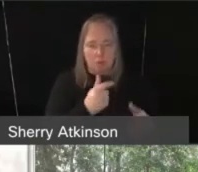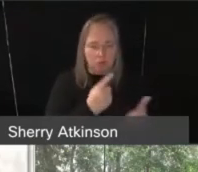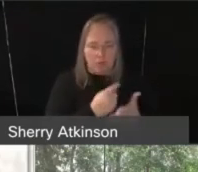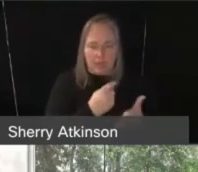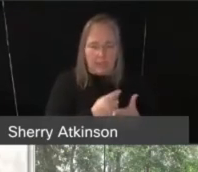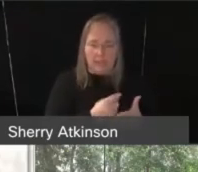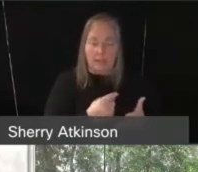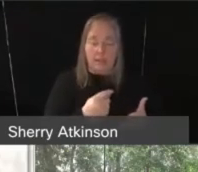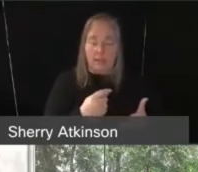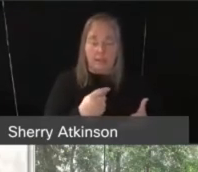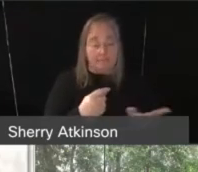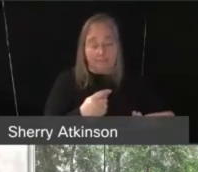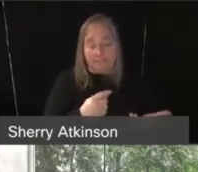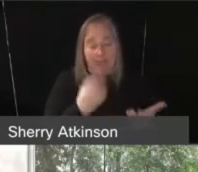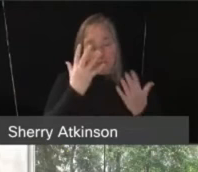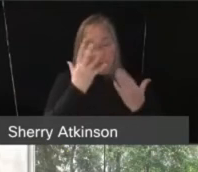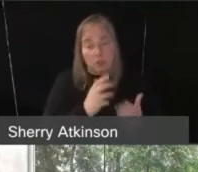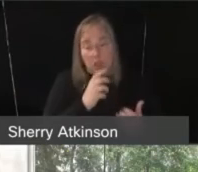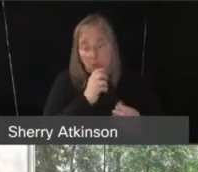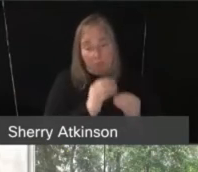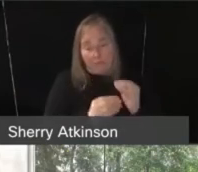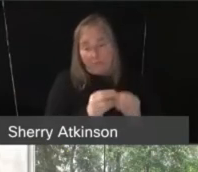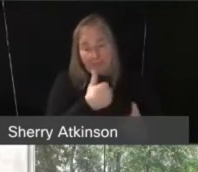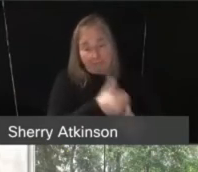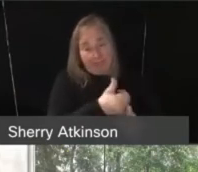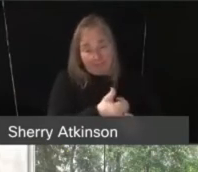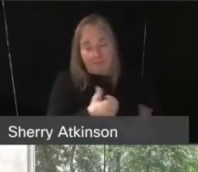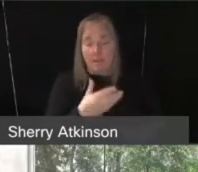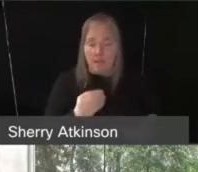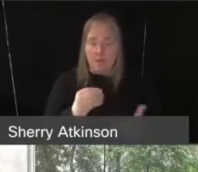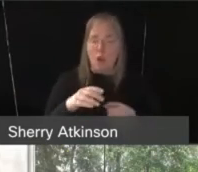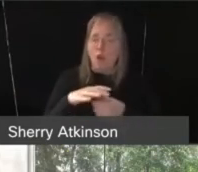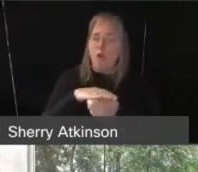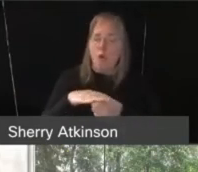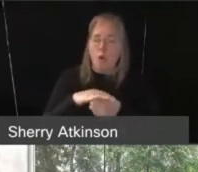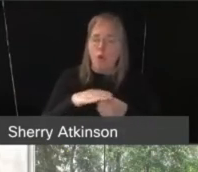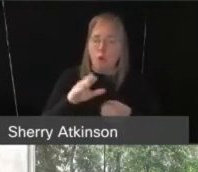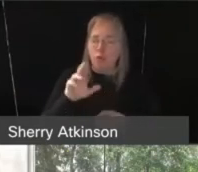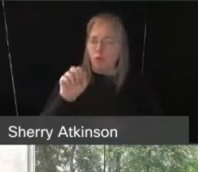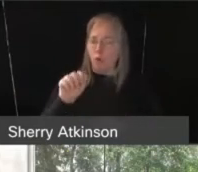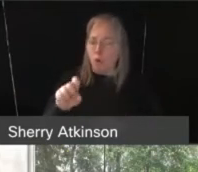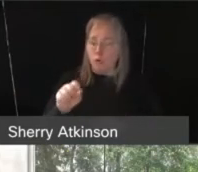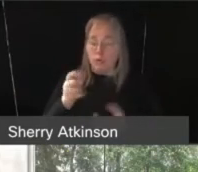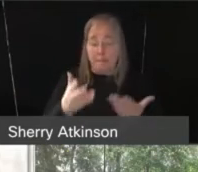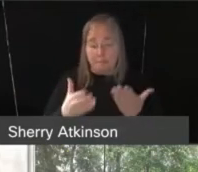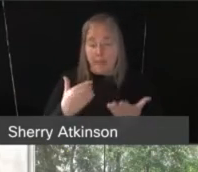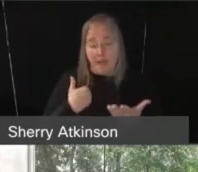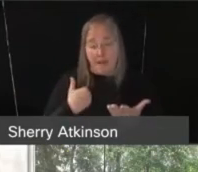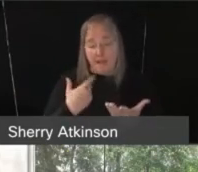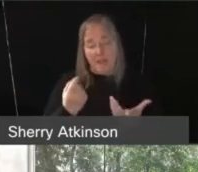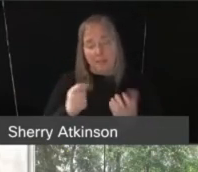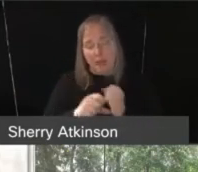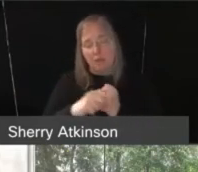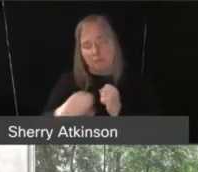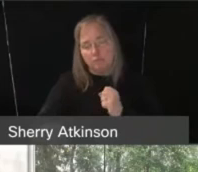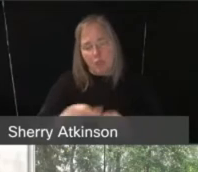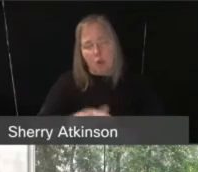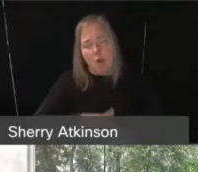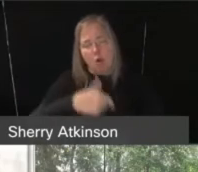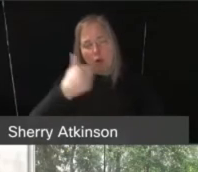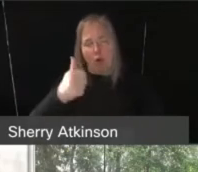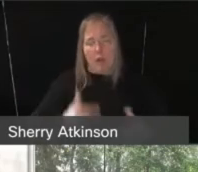Unfortunately, they don't get fixed on their own. And local roads may have a little longer longer